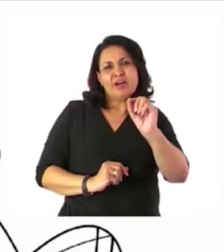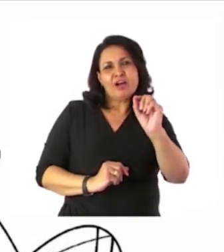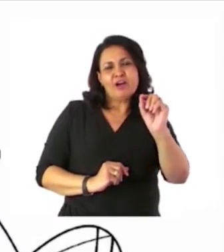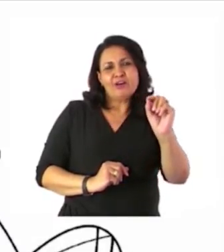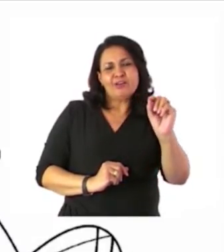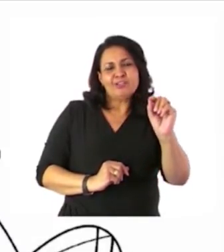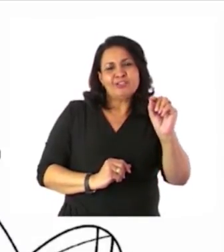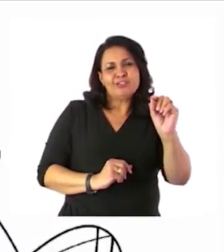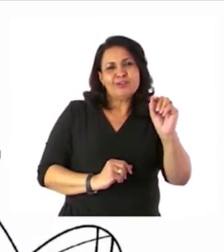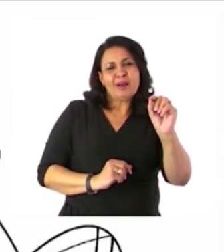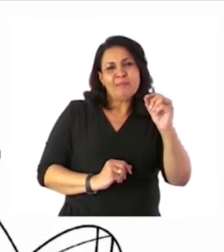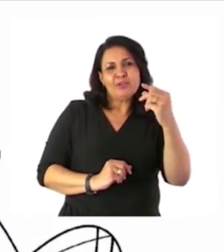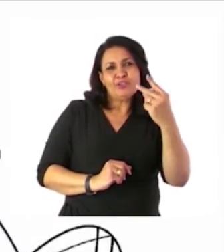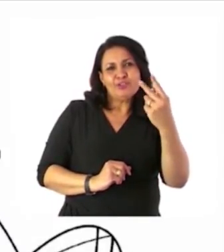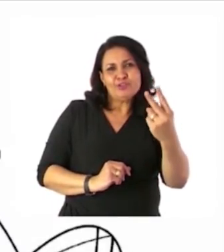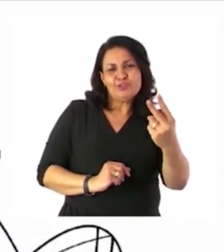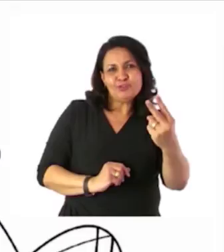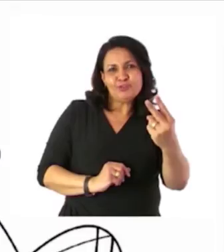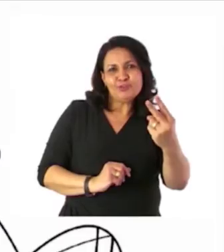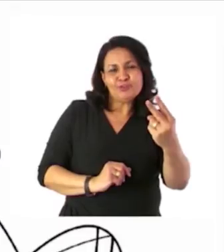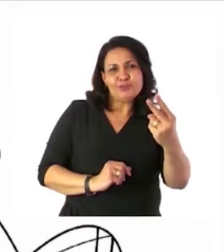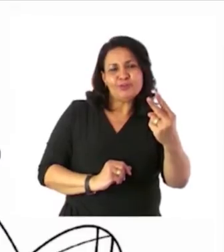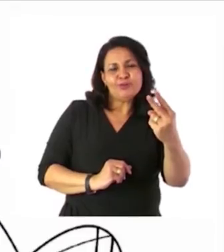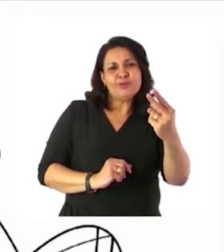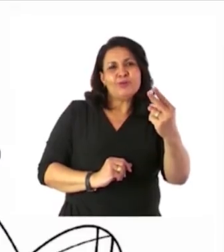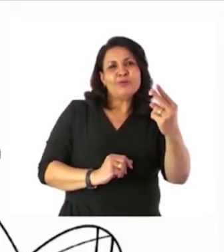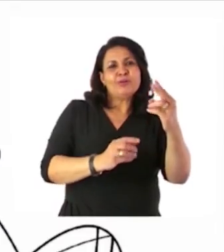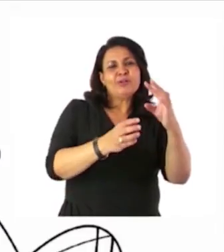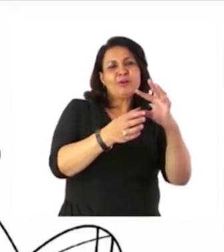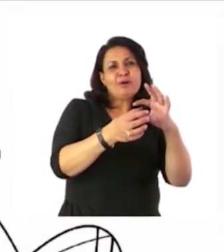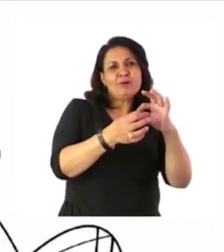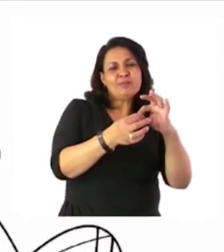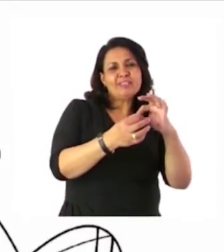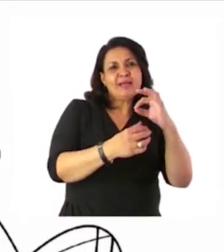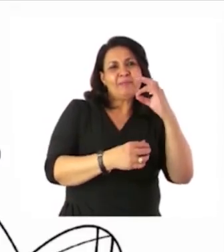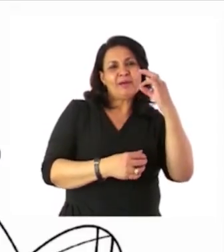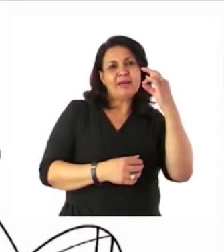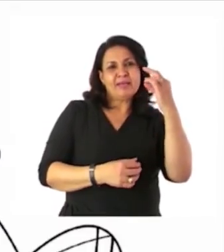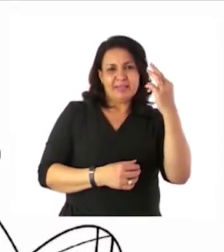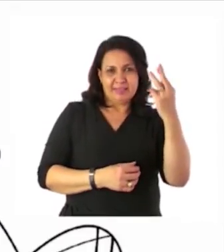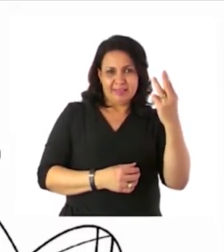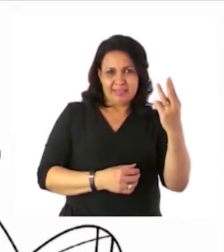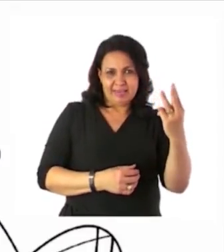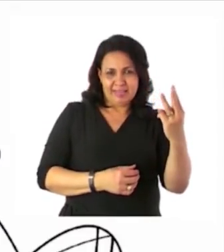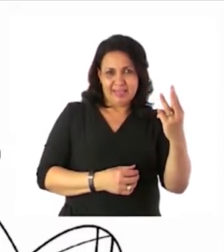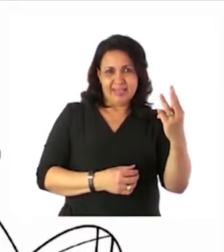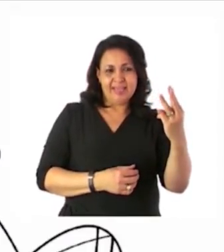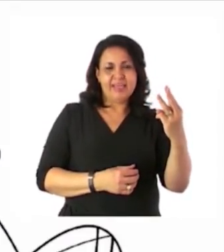start on the dot and let's join i'm going to count with you until you are done